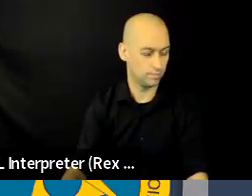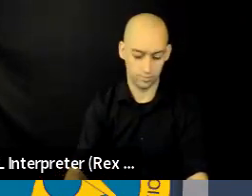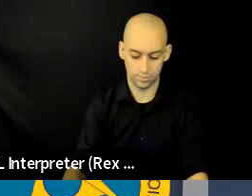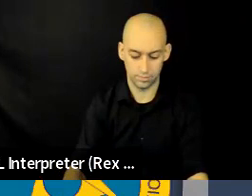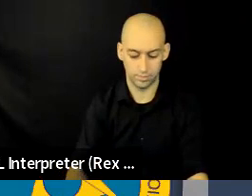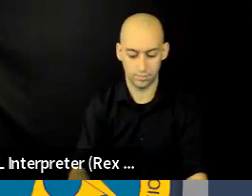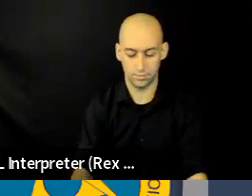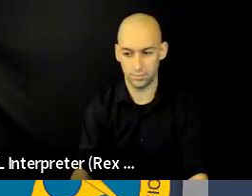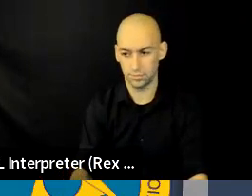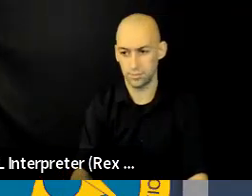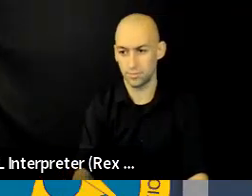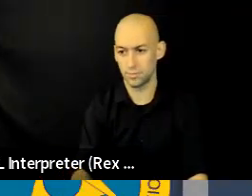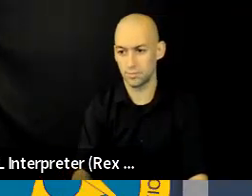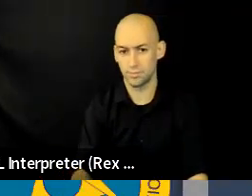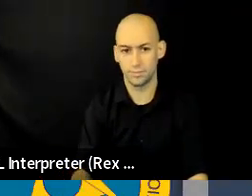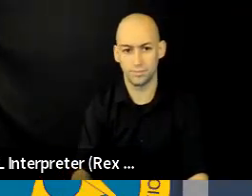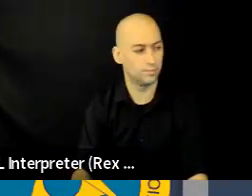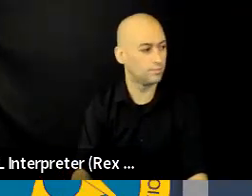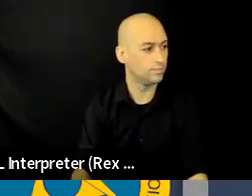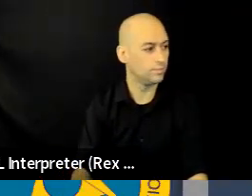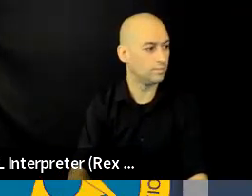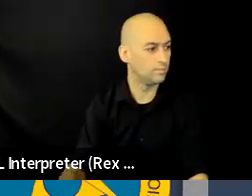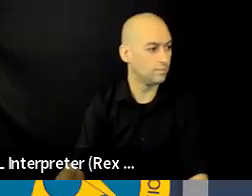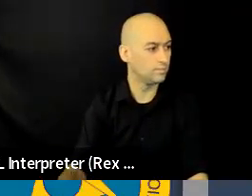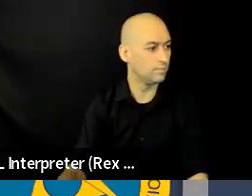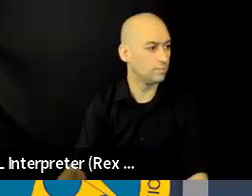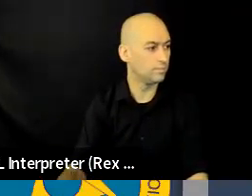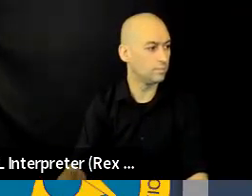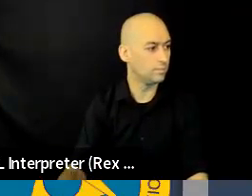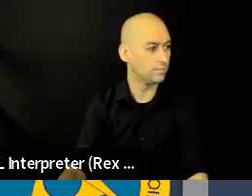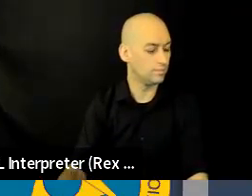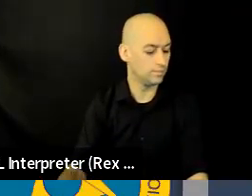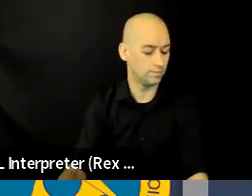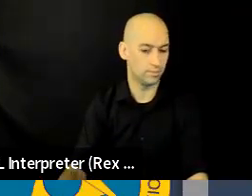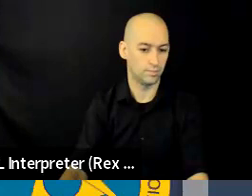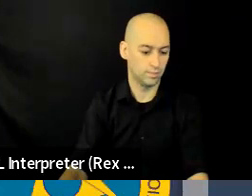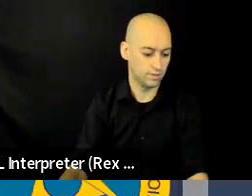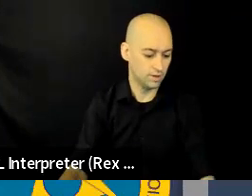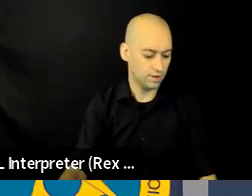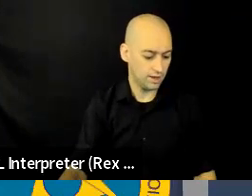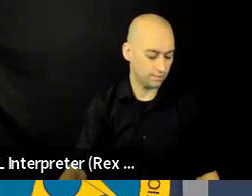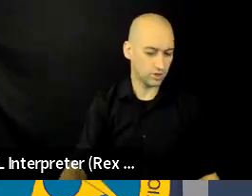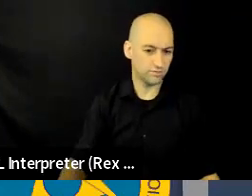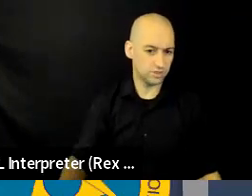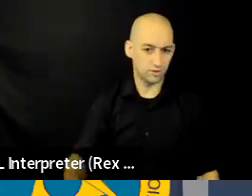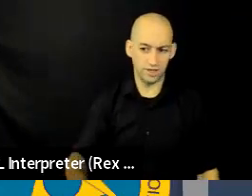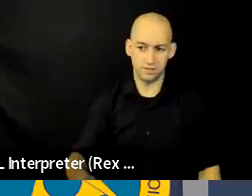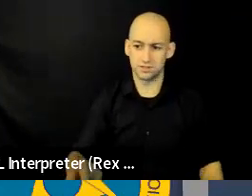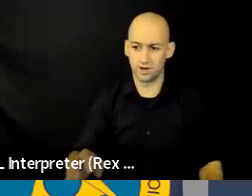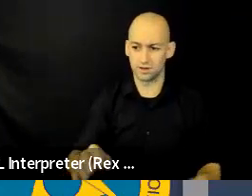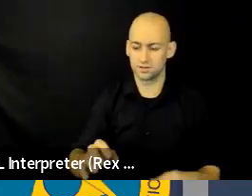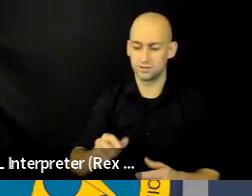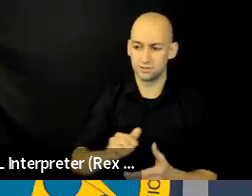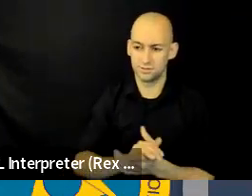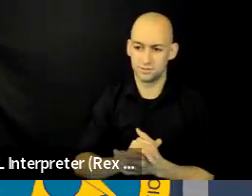That was good. Okay, so I saw a motion by Bradshaw, a second by Norton. All those in favor? Aye. Opposed?